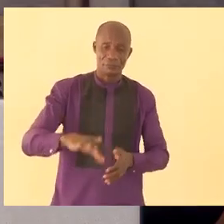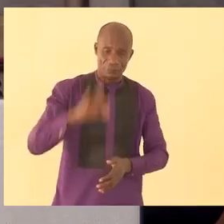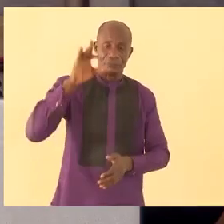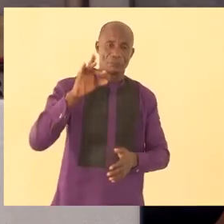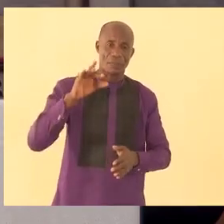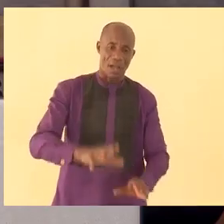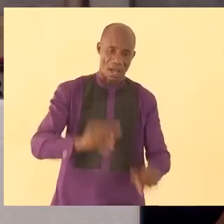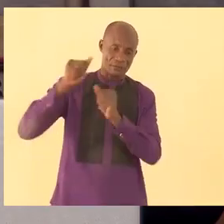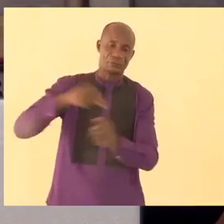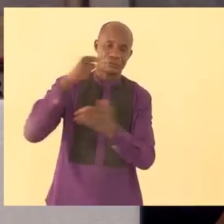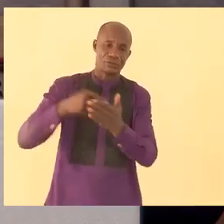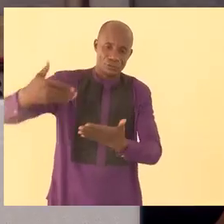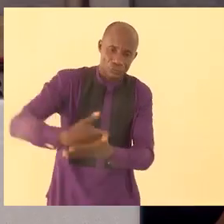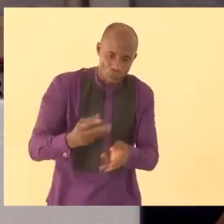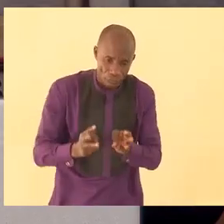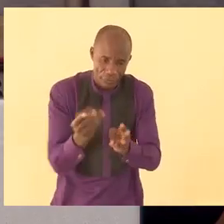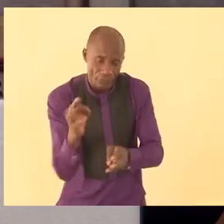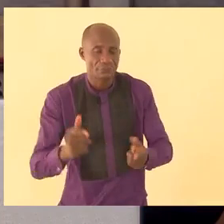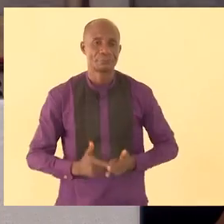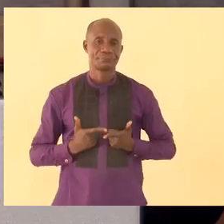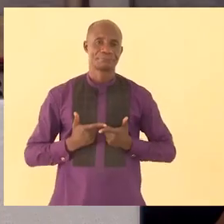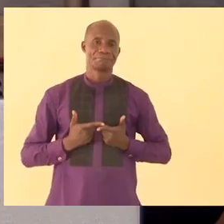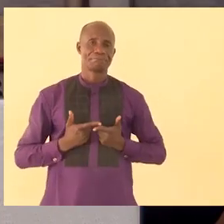of life, this new way of life.